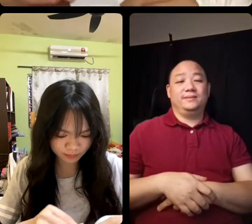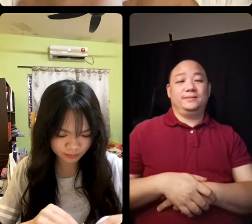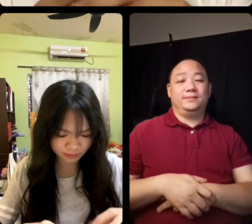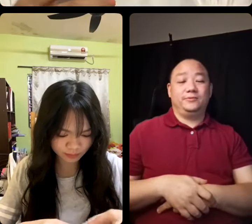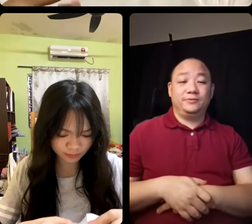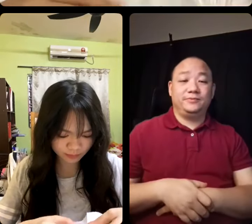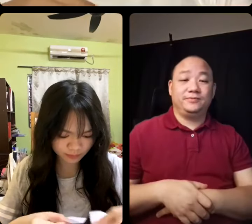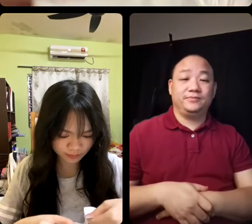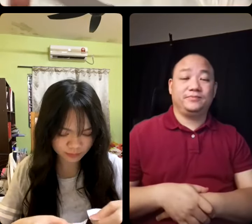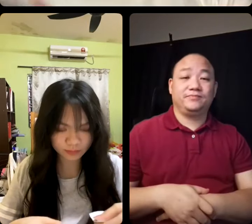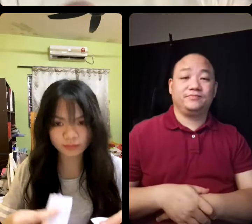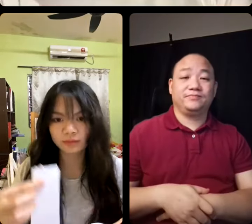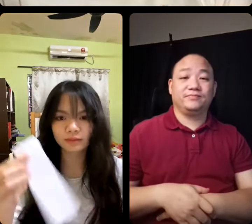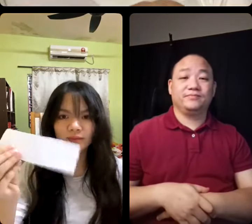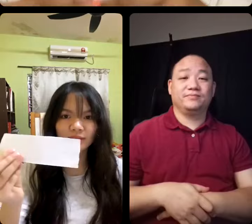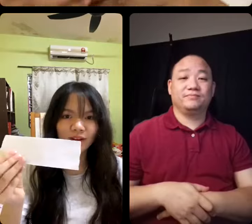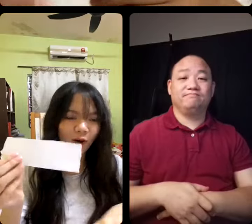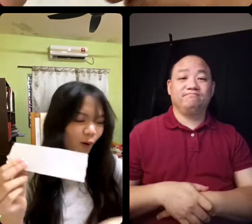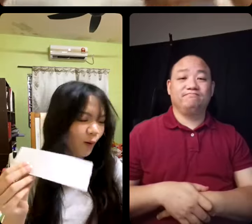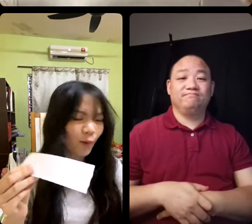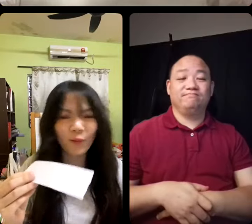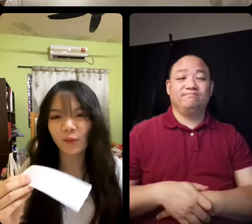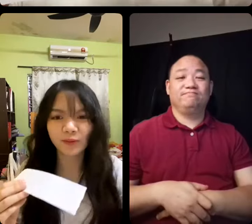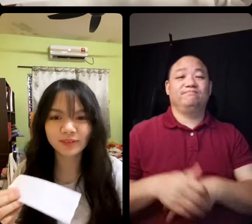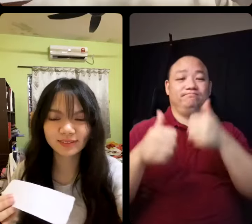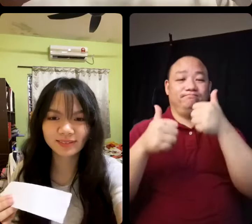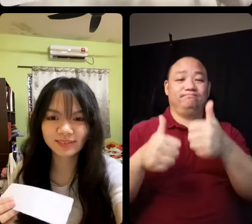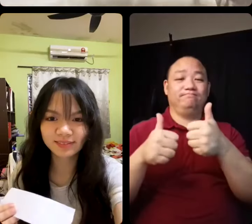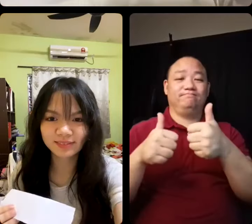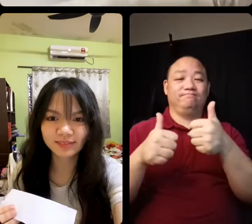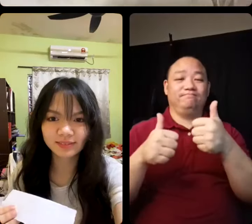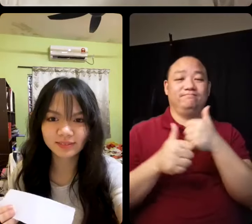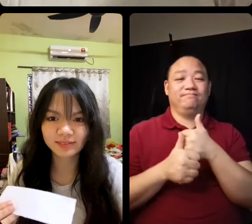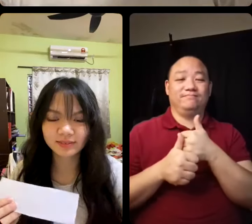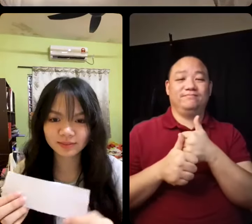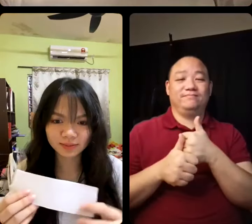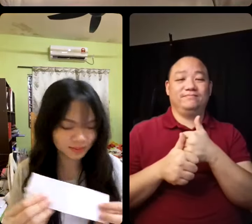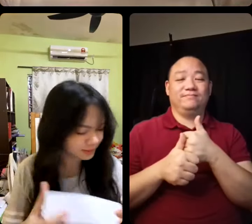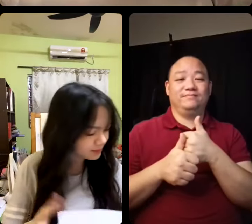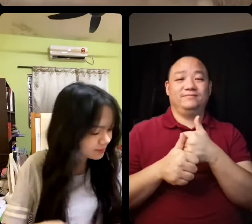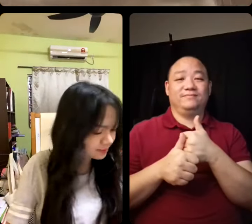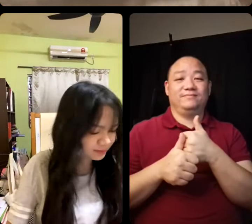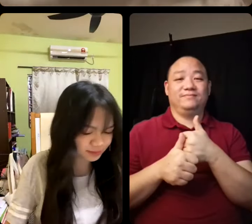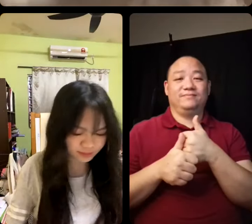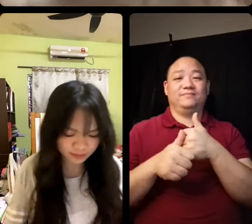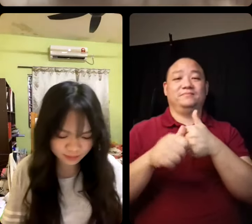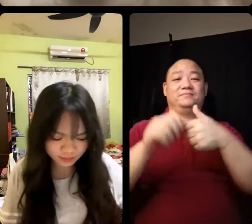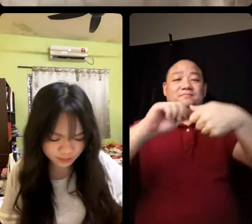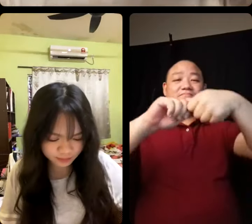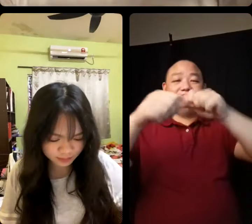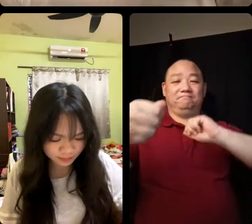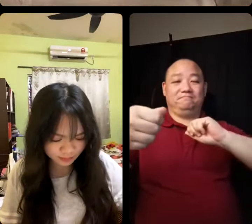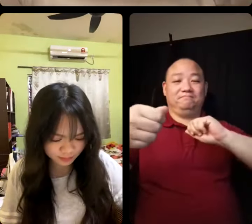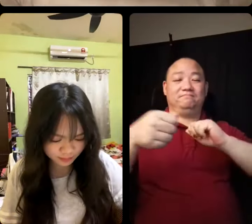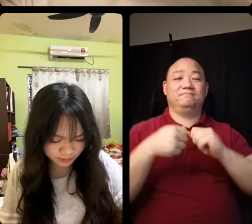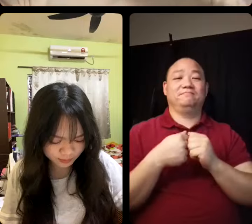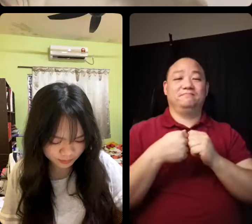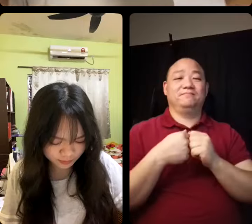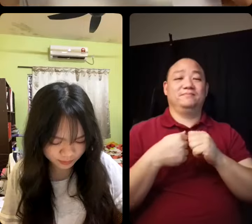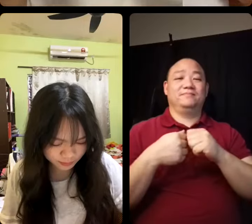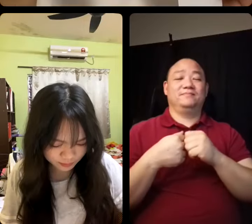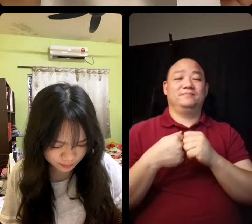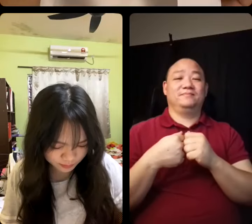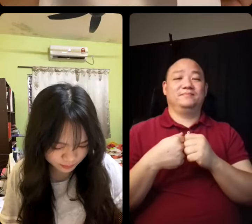very good. Oh my god, right? Yes, terkejut kan? So I'm going to tear off this line, my 75 years, tearing it